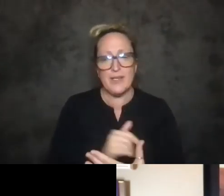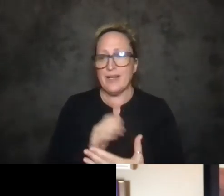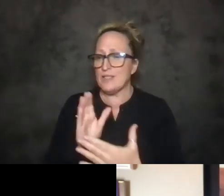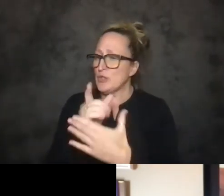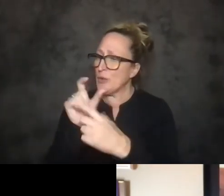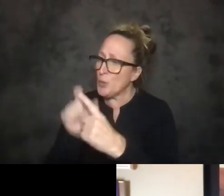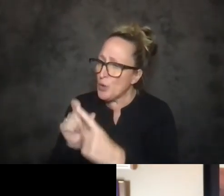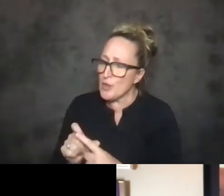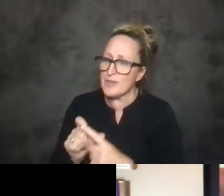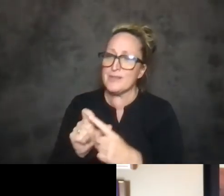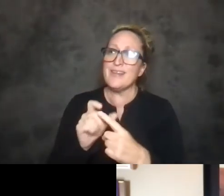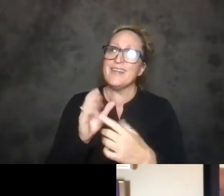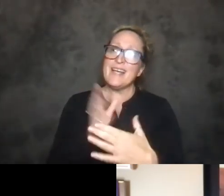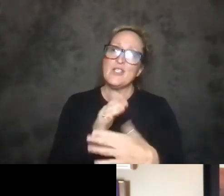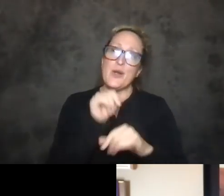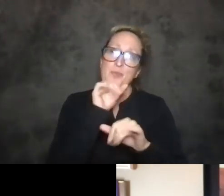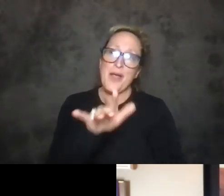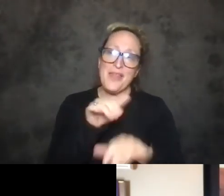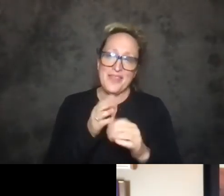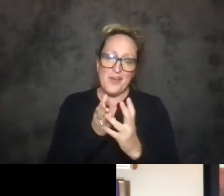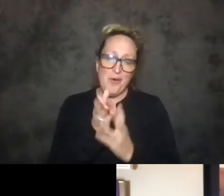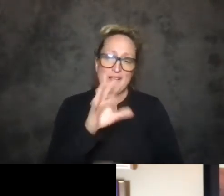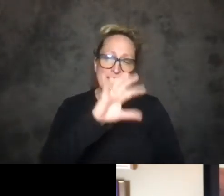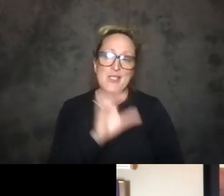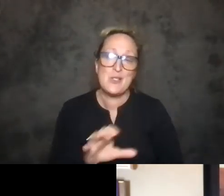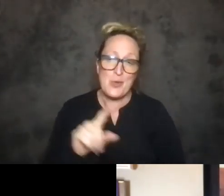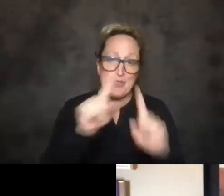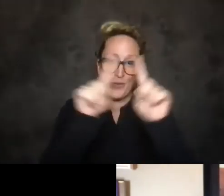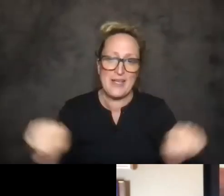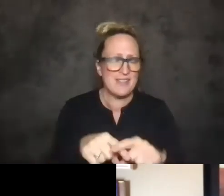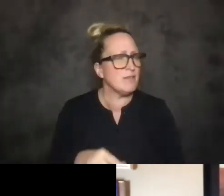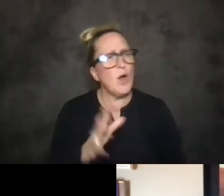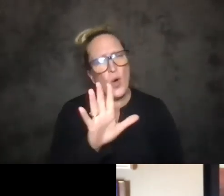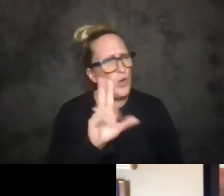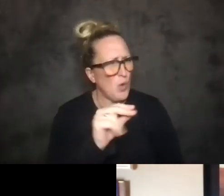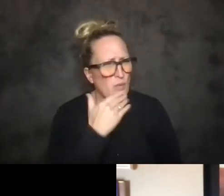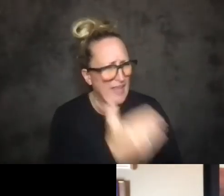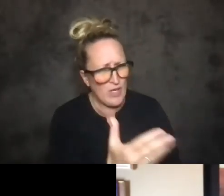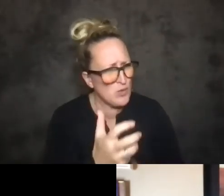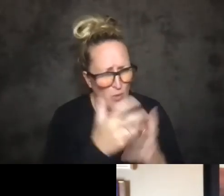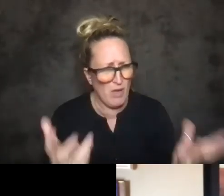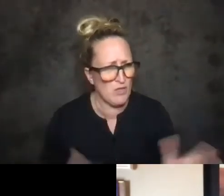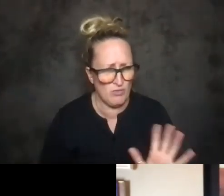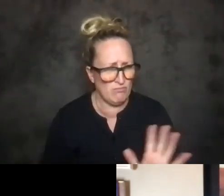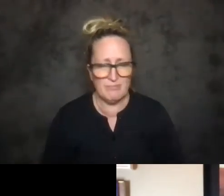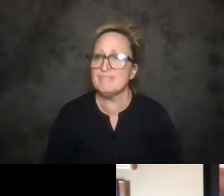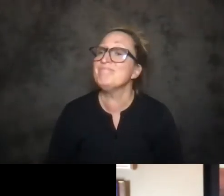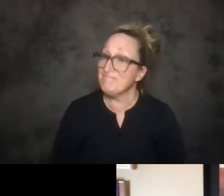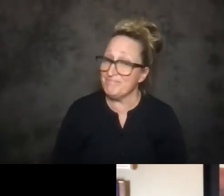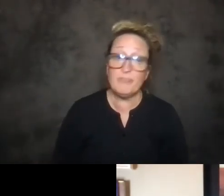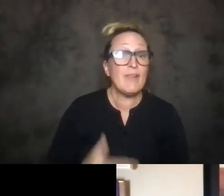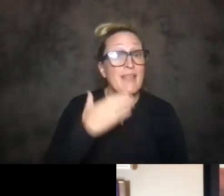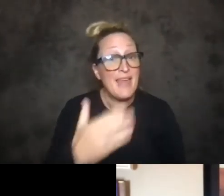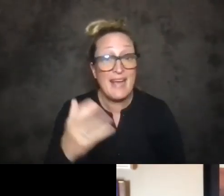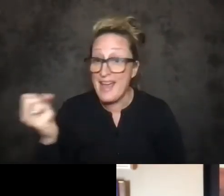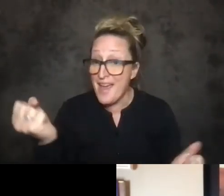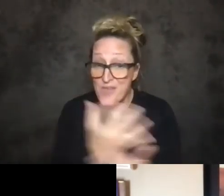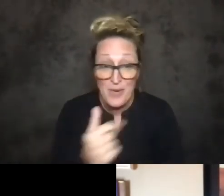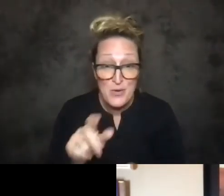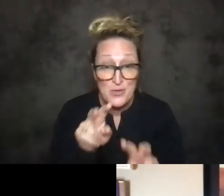and shared breath across the Zoom screens. Thank you so much. Yeah. And thank you, everyone